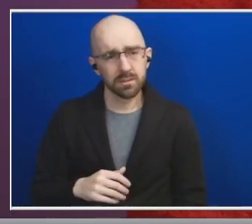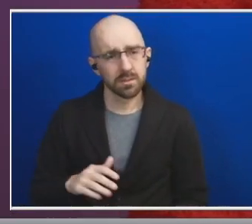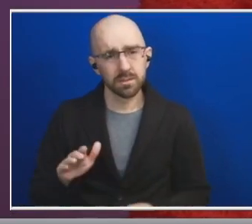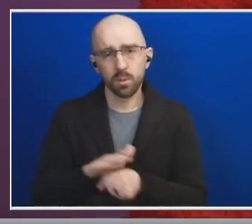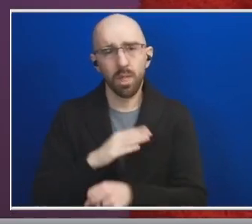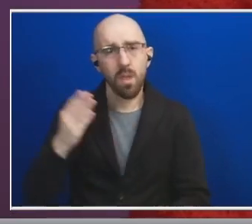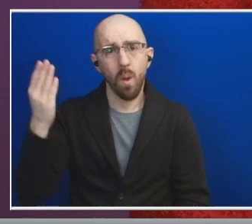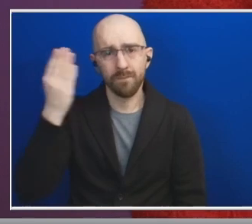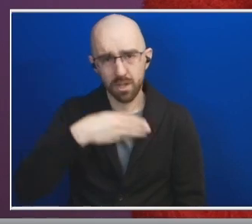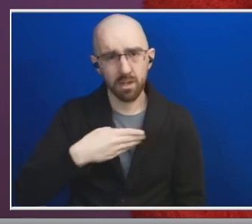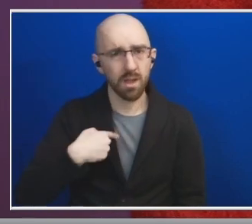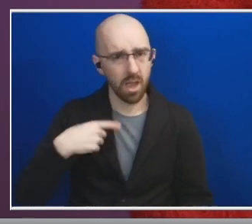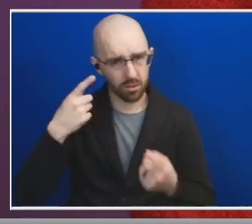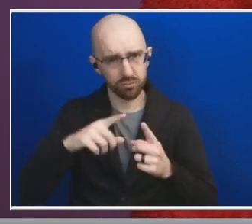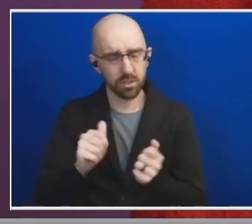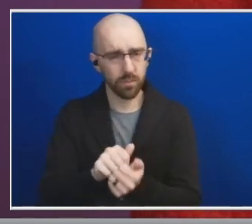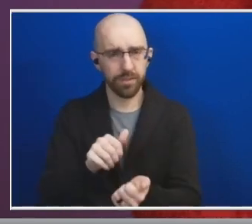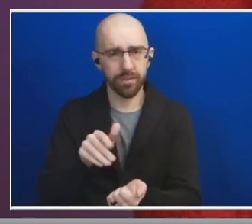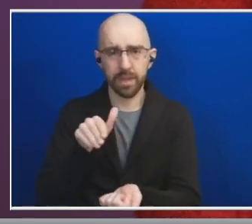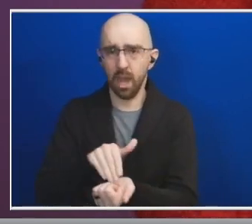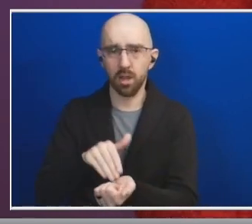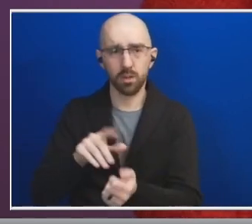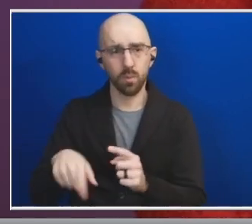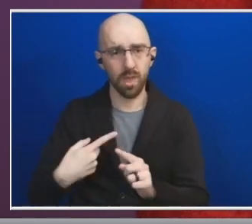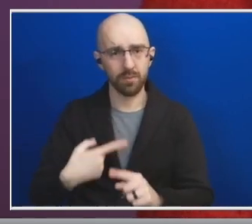much with the doctor when I did work in ER.